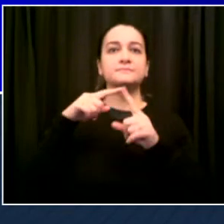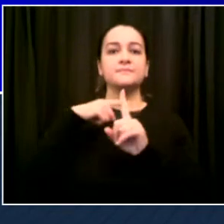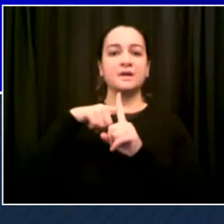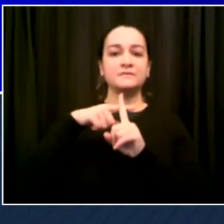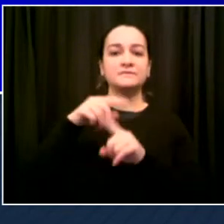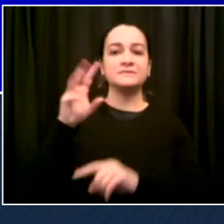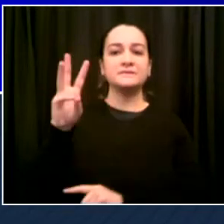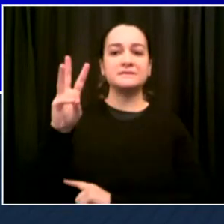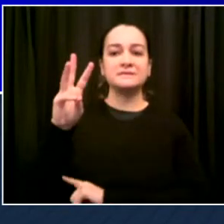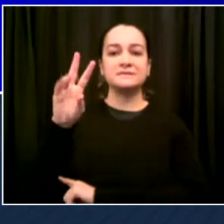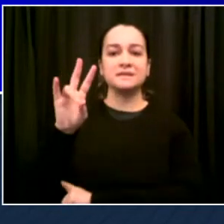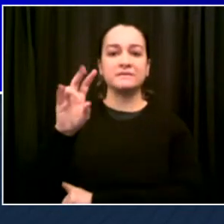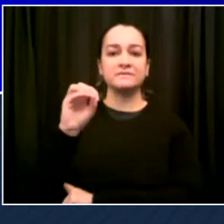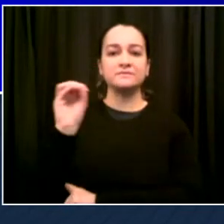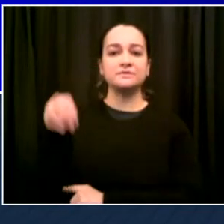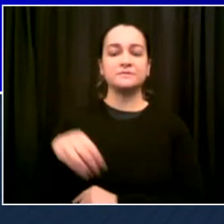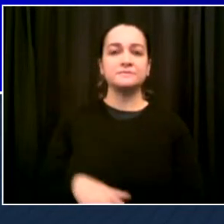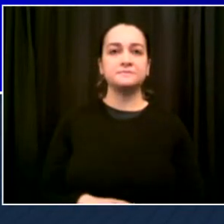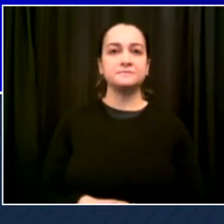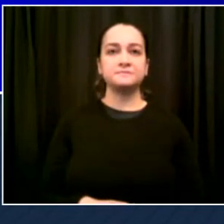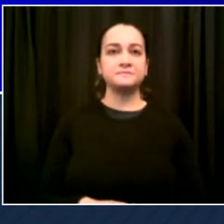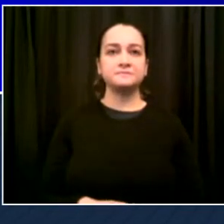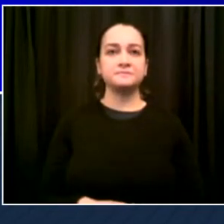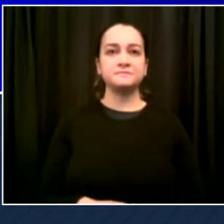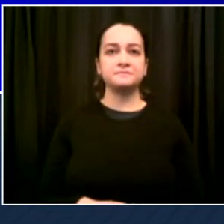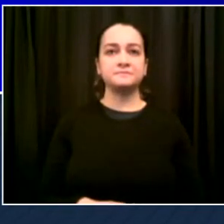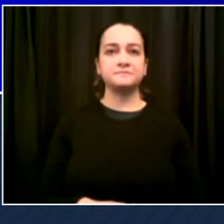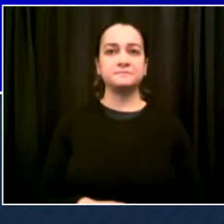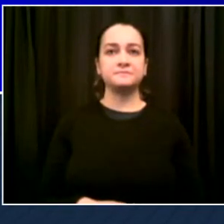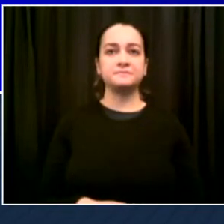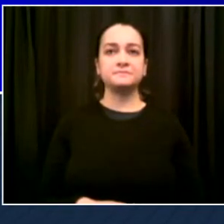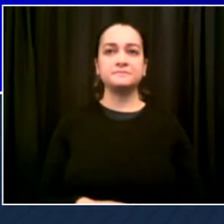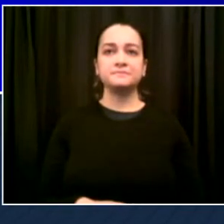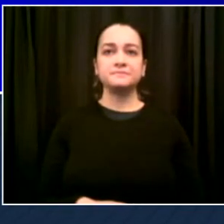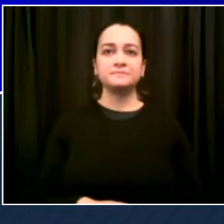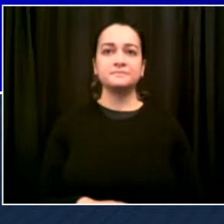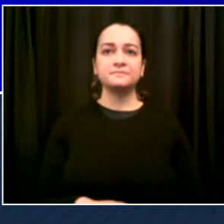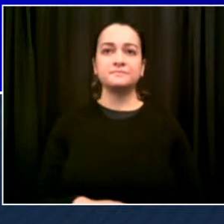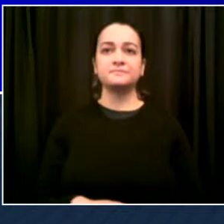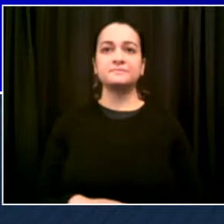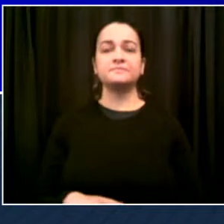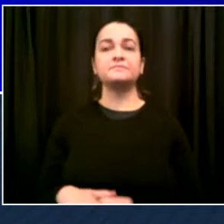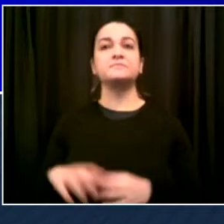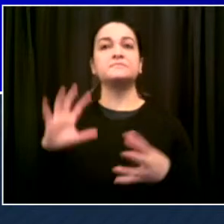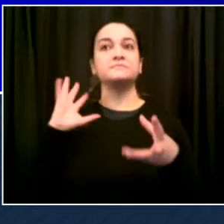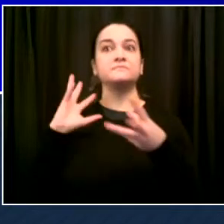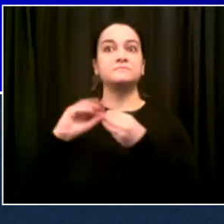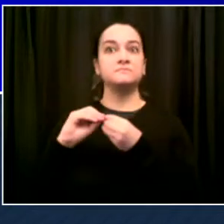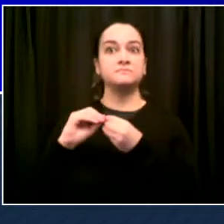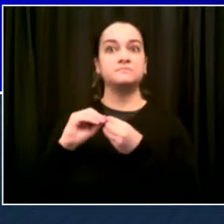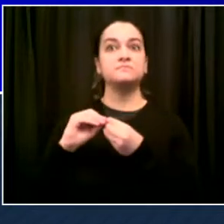100,000. The new cases on a 7-day average, 4,509.